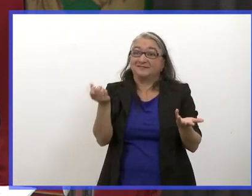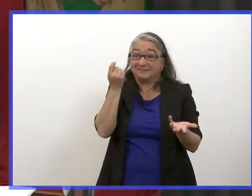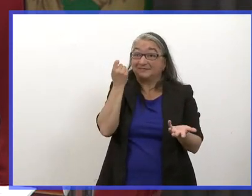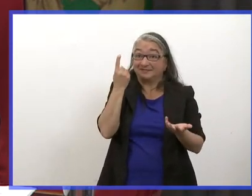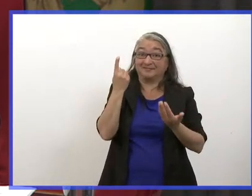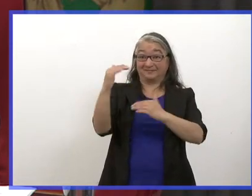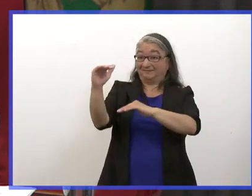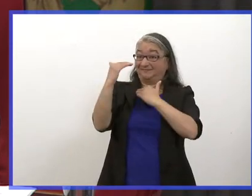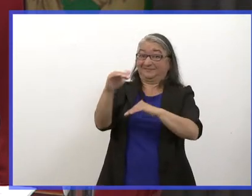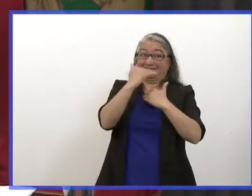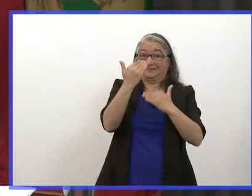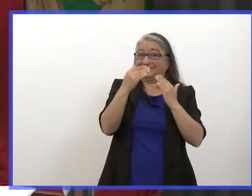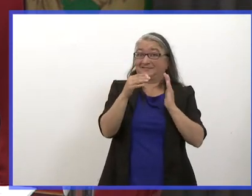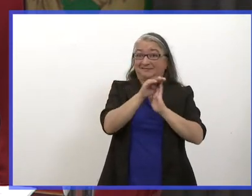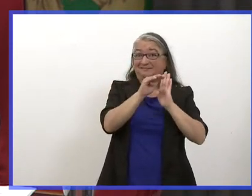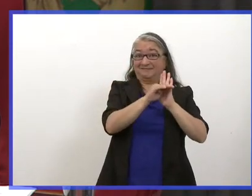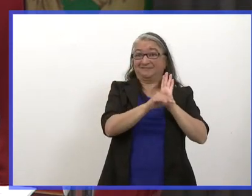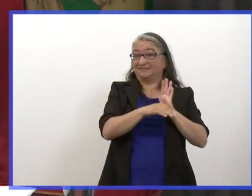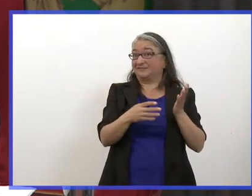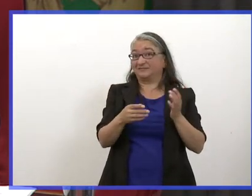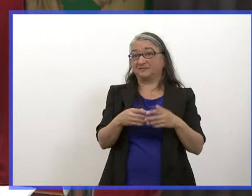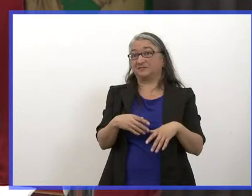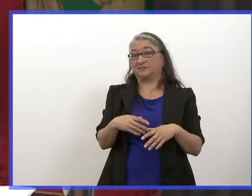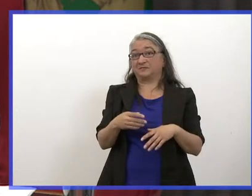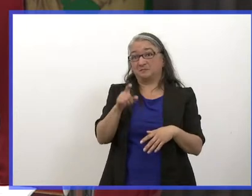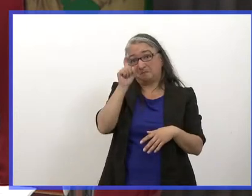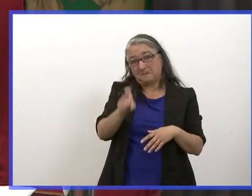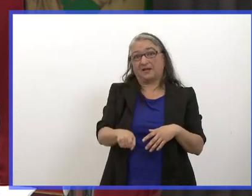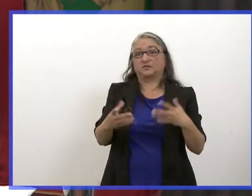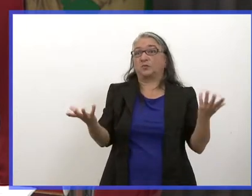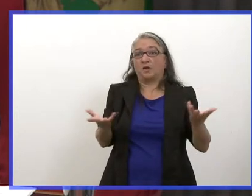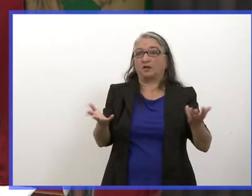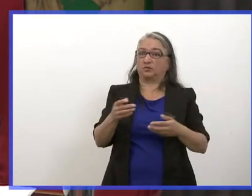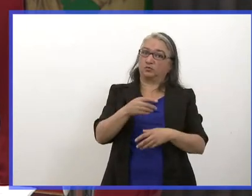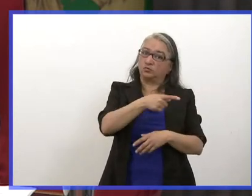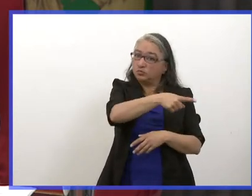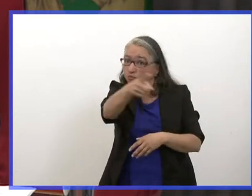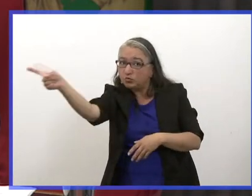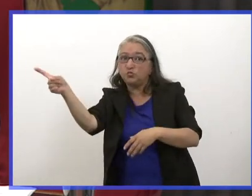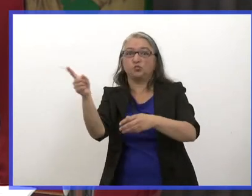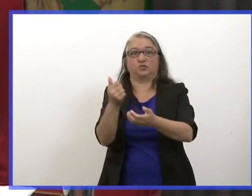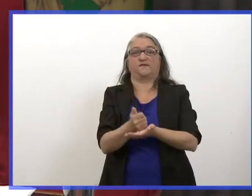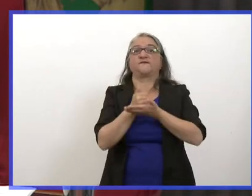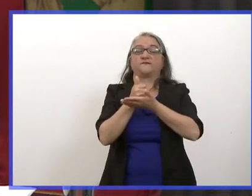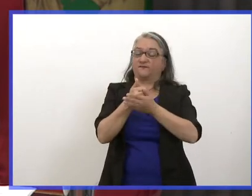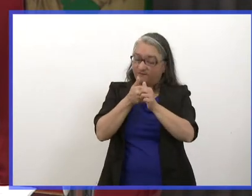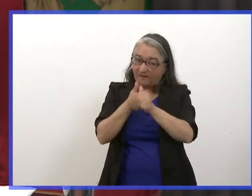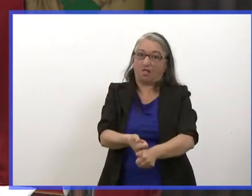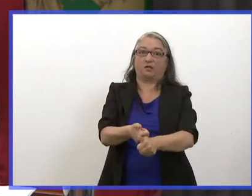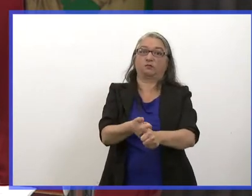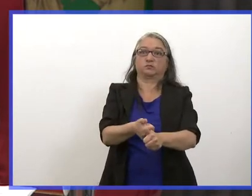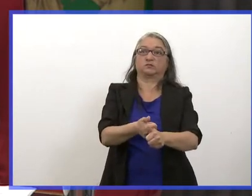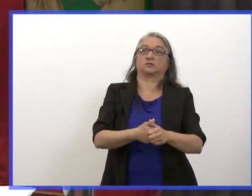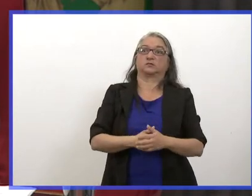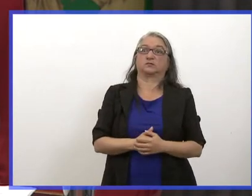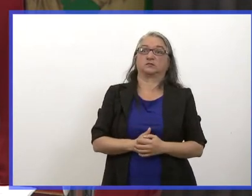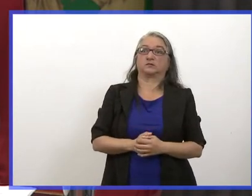the emphasis today is to further broaden what were already the most restrictive